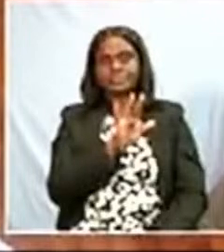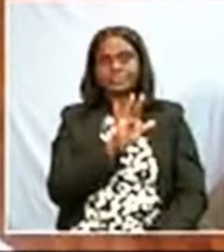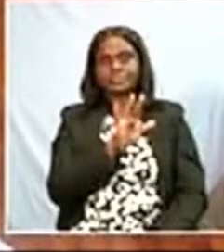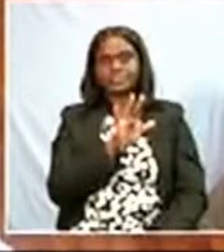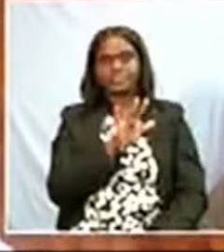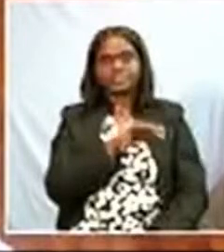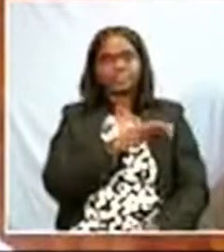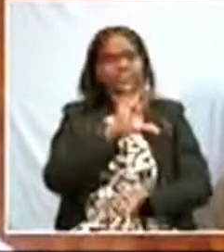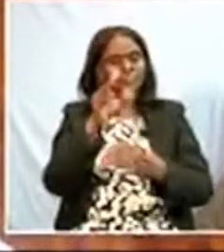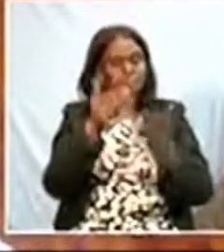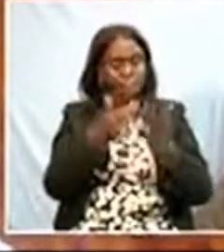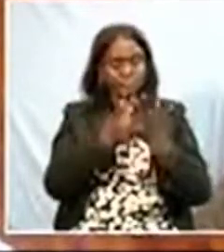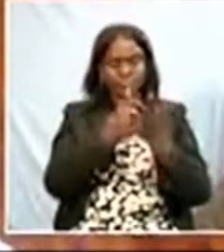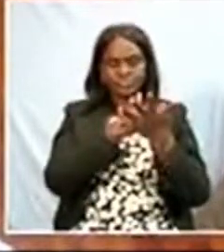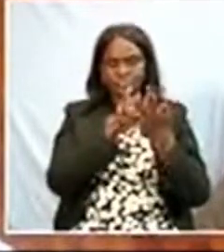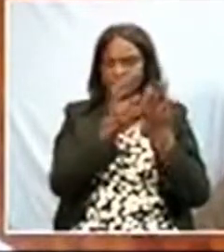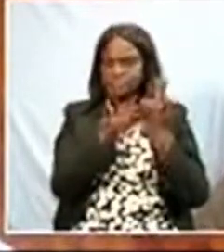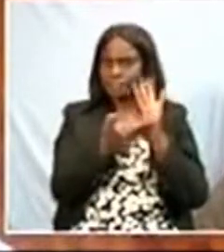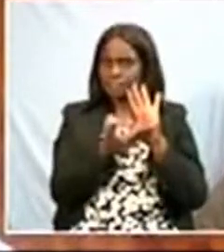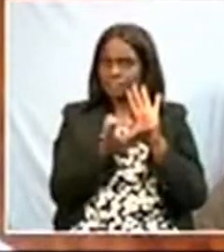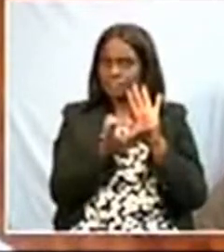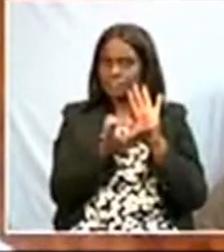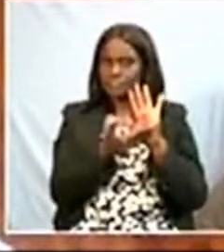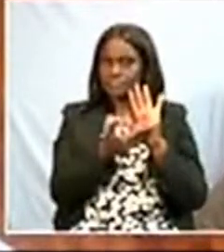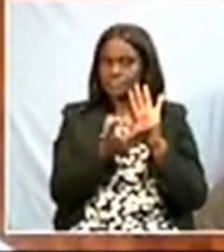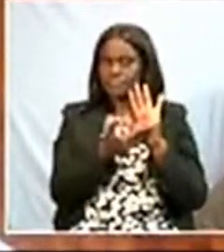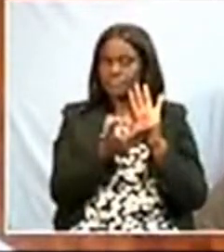All these, more especially with